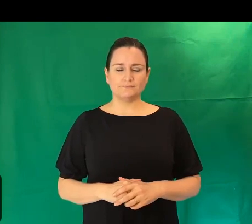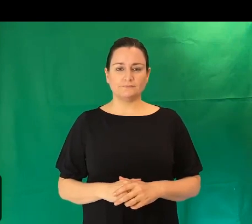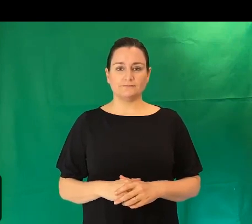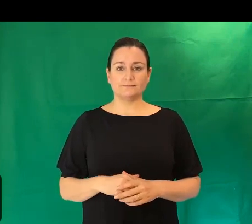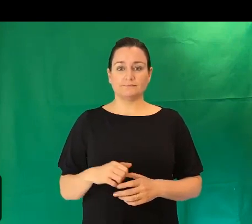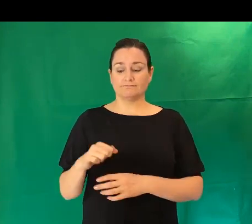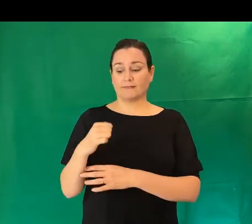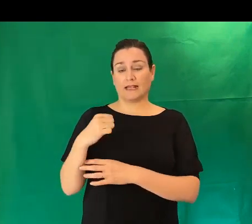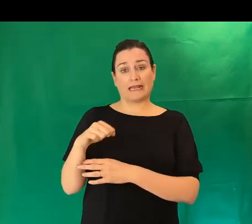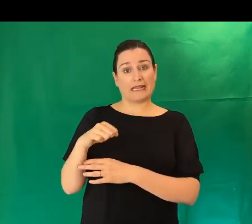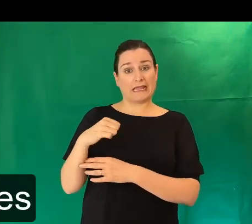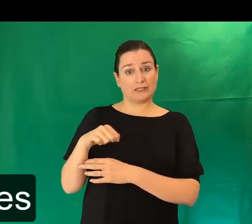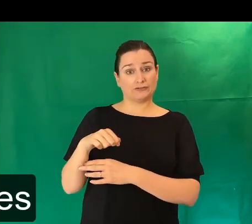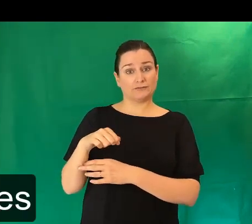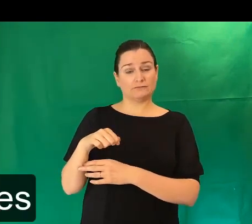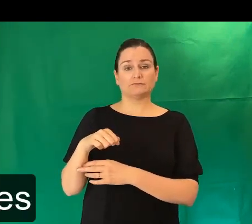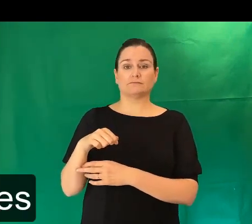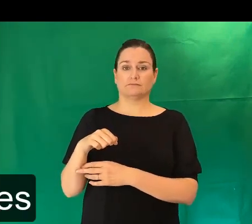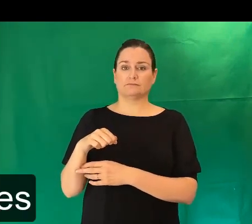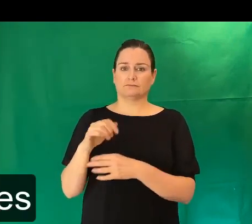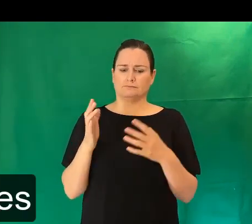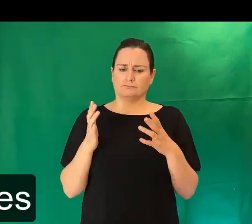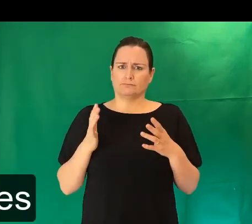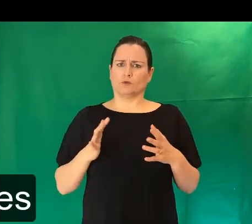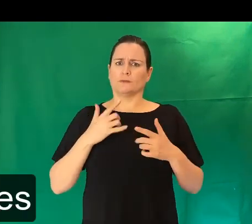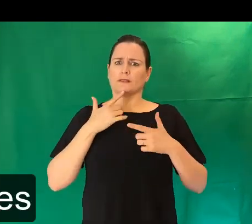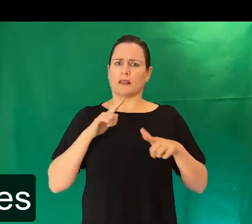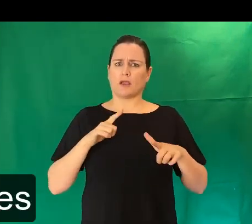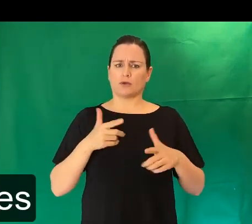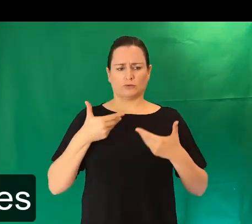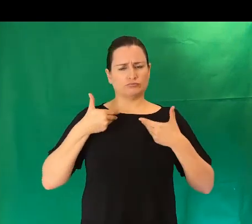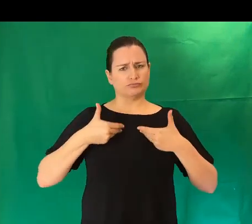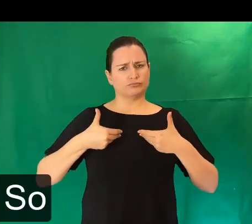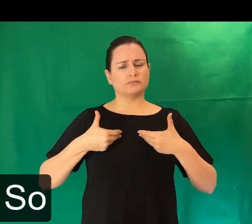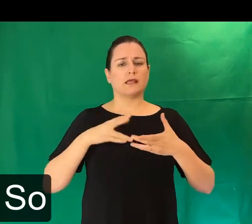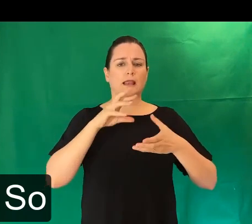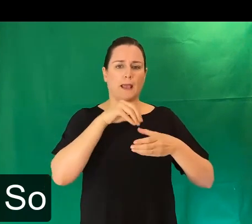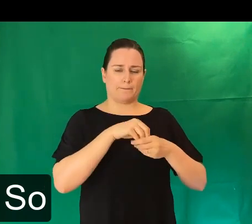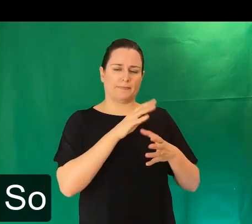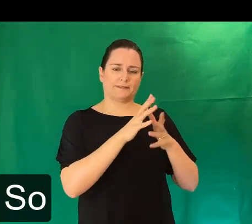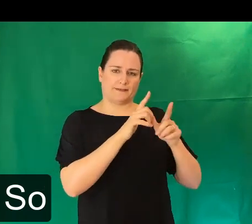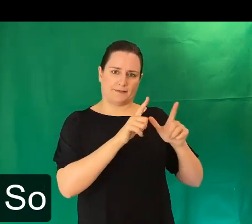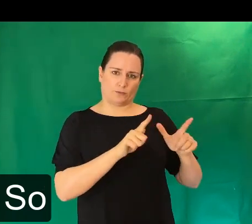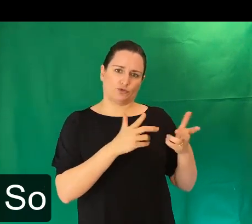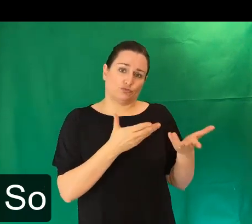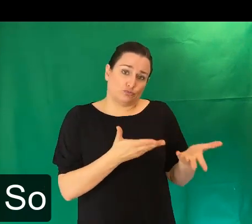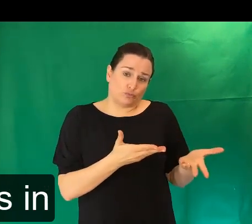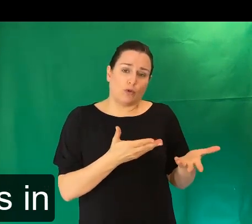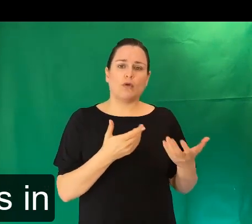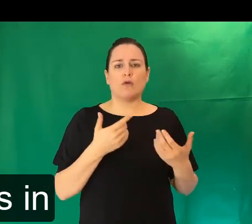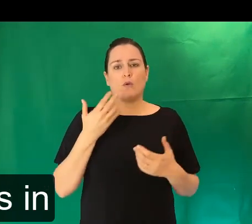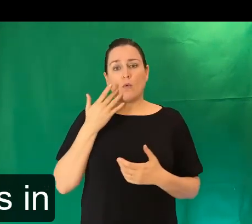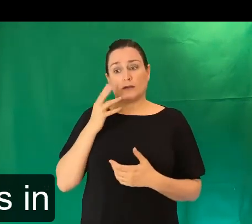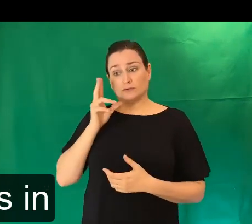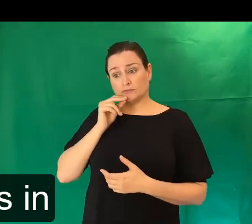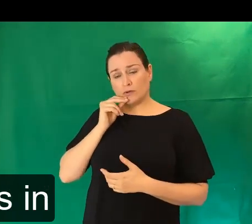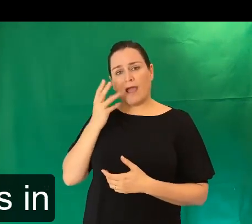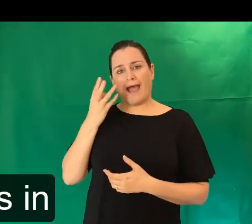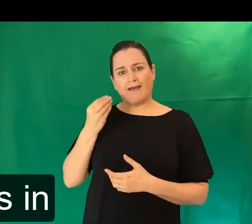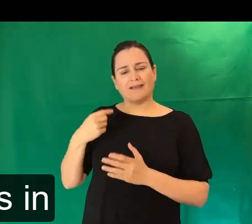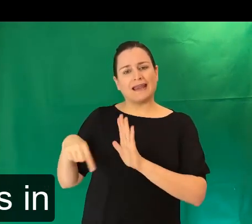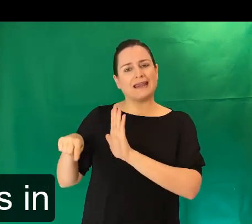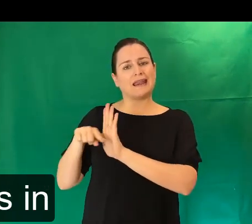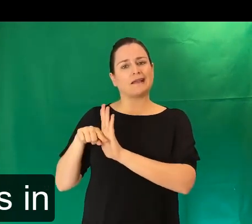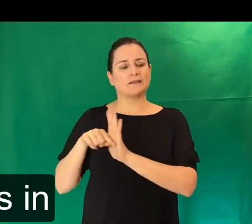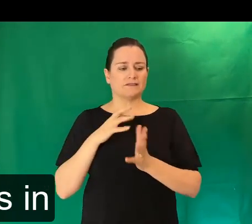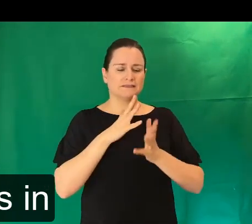Marking negation is a universal property of human languages, and sign languages are no exception. So, of course, we have